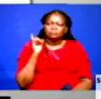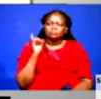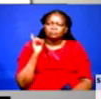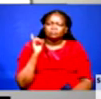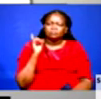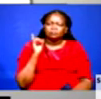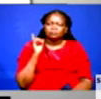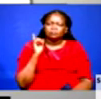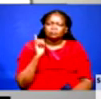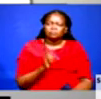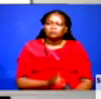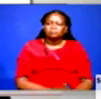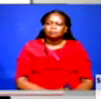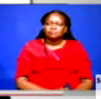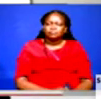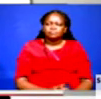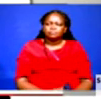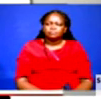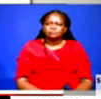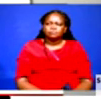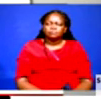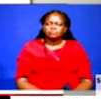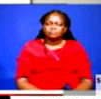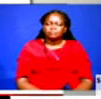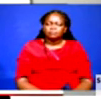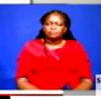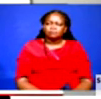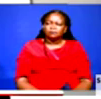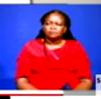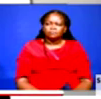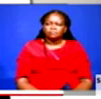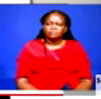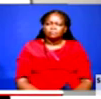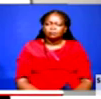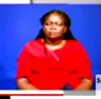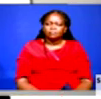95%. Beatrice Gatonyangetich, Prime Edition.